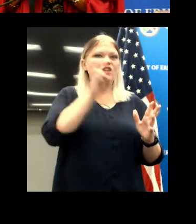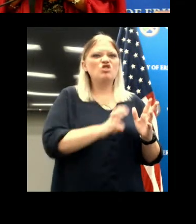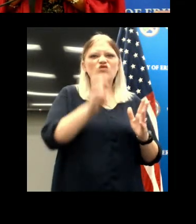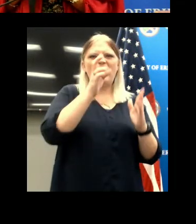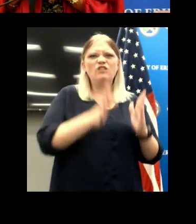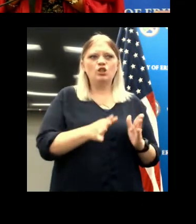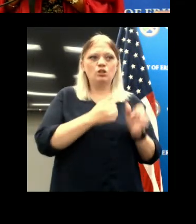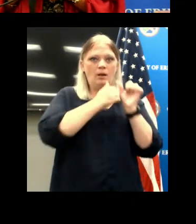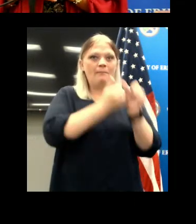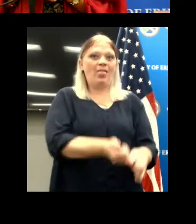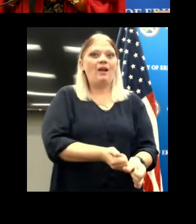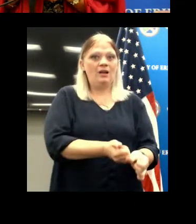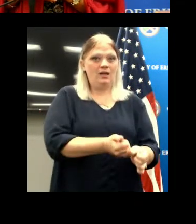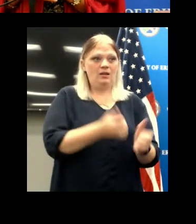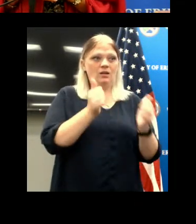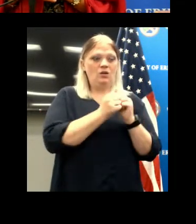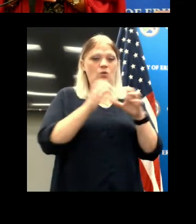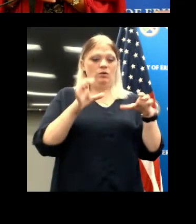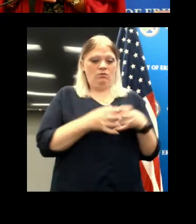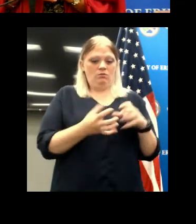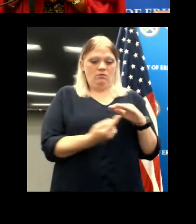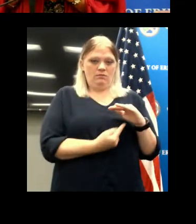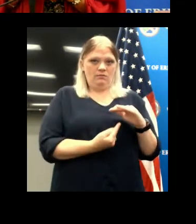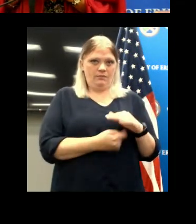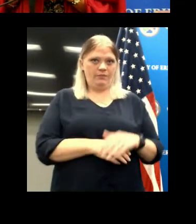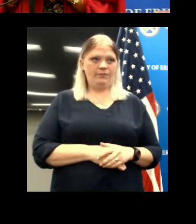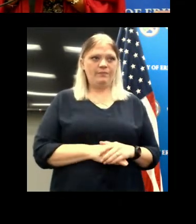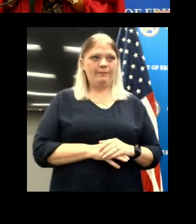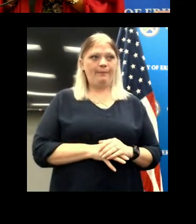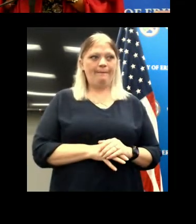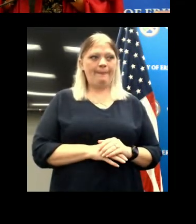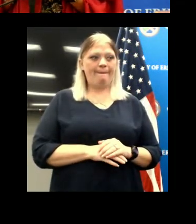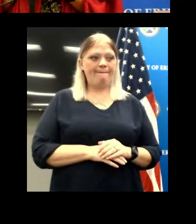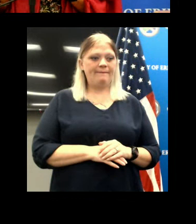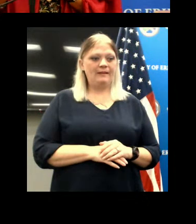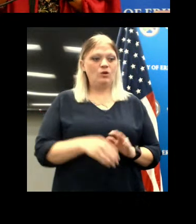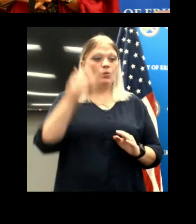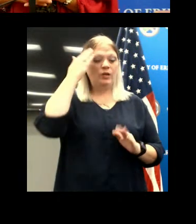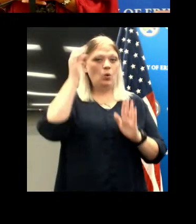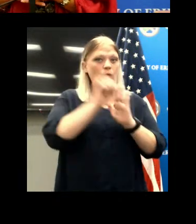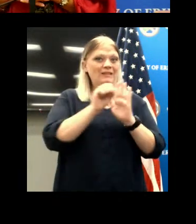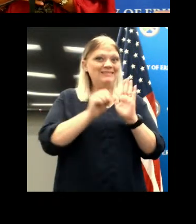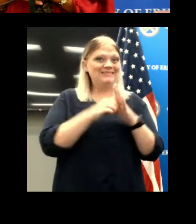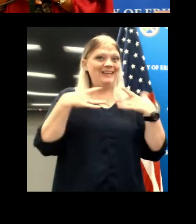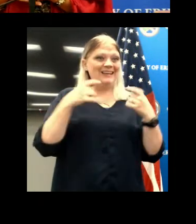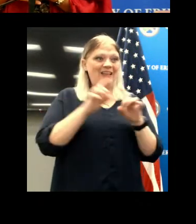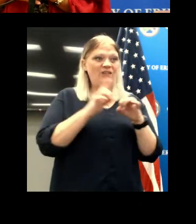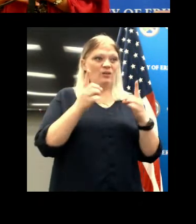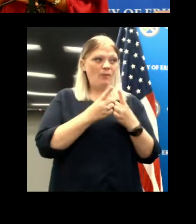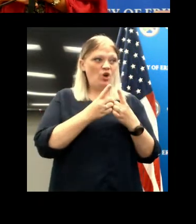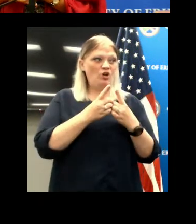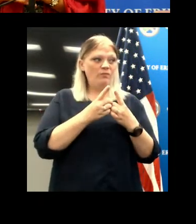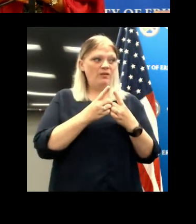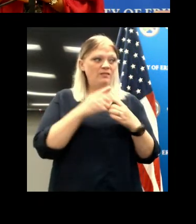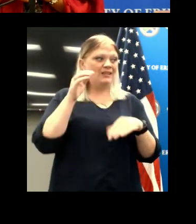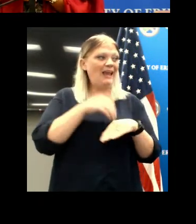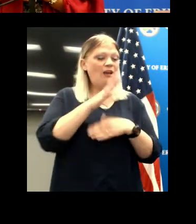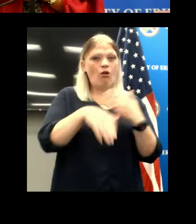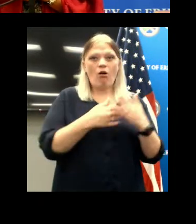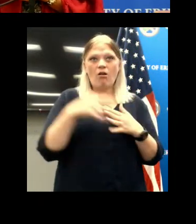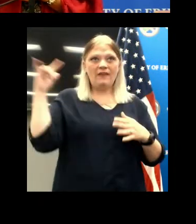are compliant with quarantine. If we know that the state health department is at all our airports